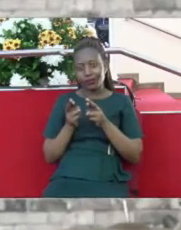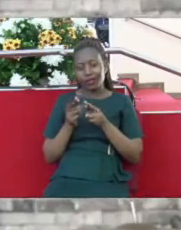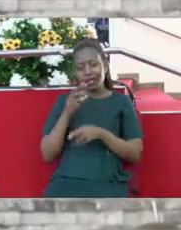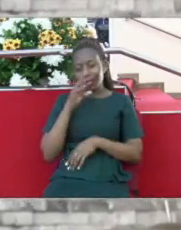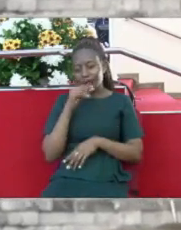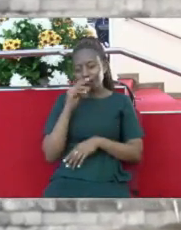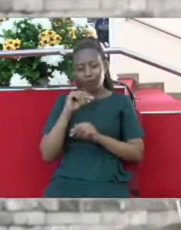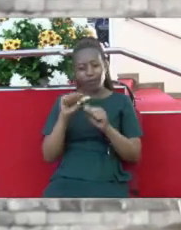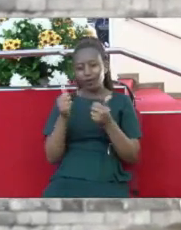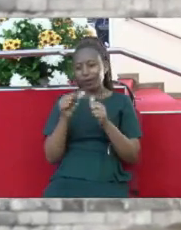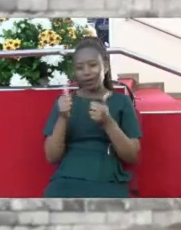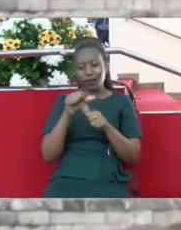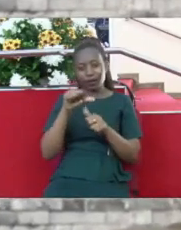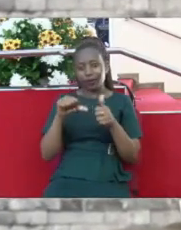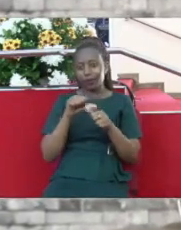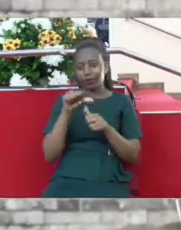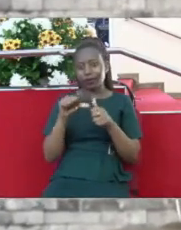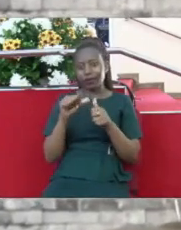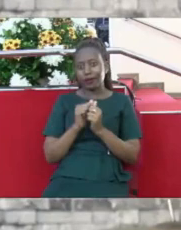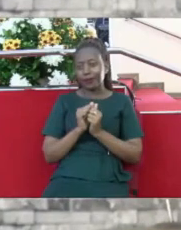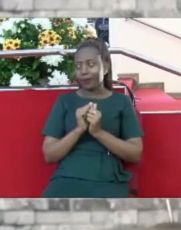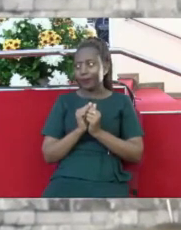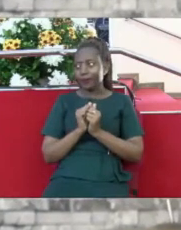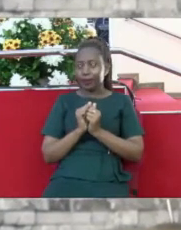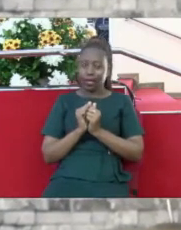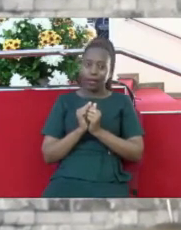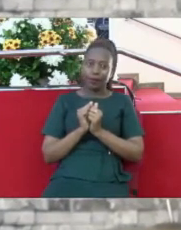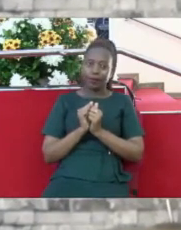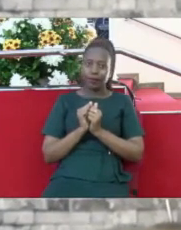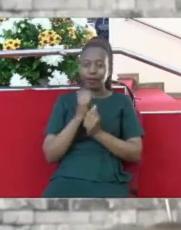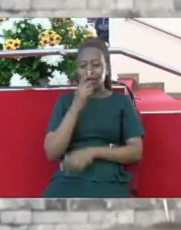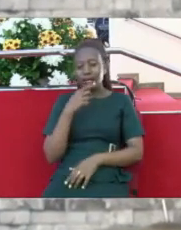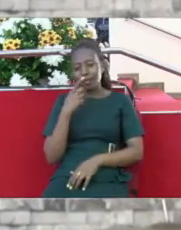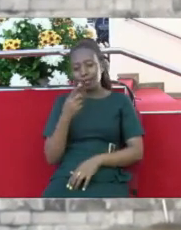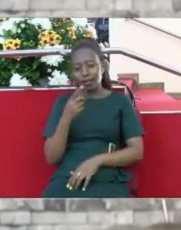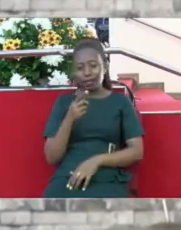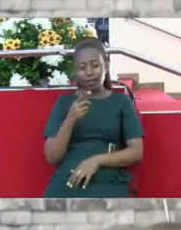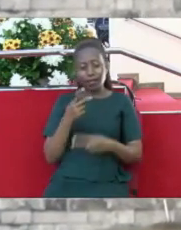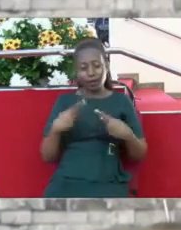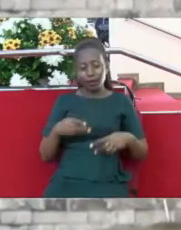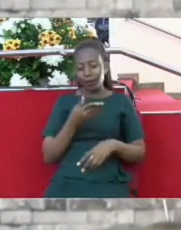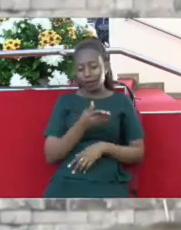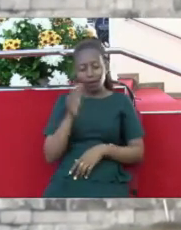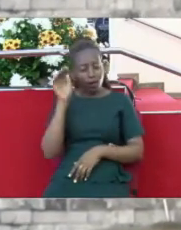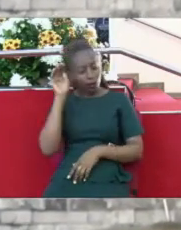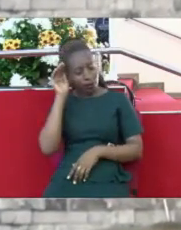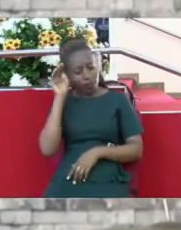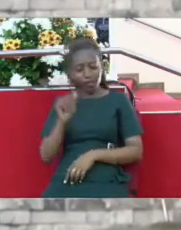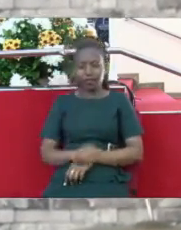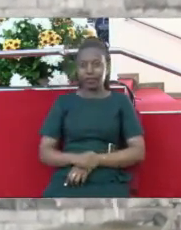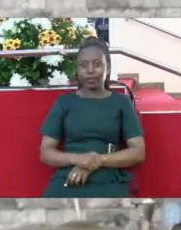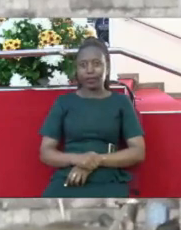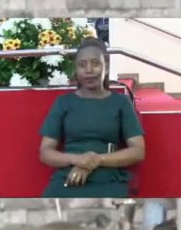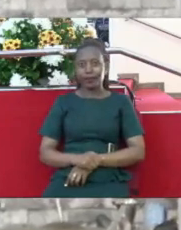of. Kuna vile Paulo alikuwa ananena mazuri juu yao. He says they are obedient. Anasema ya kwamba ni watiifu. And because he